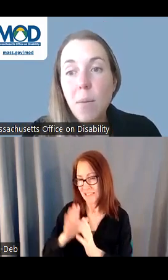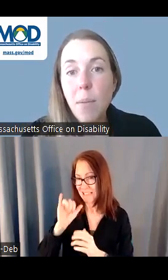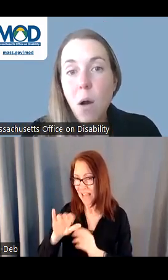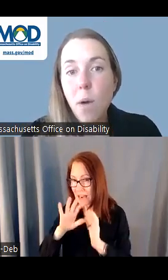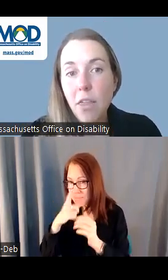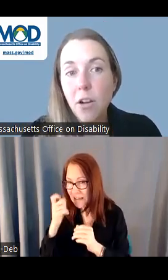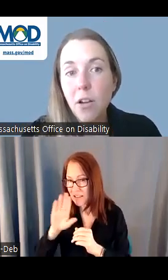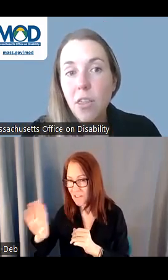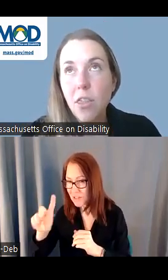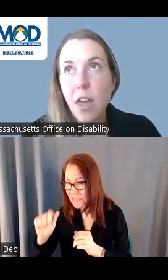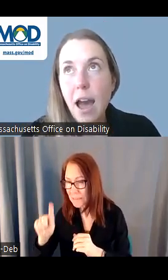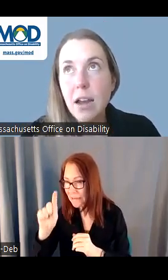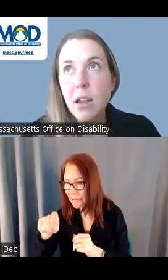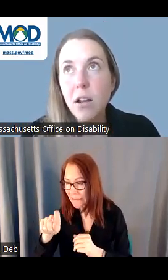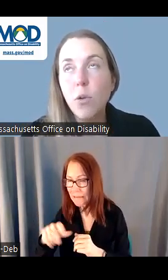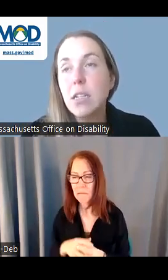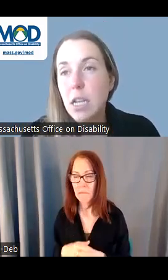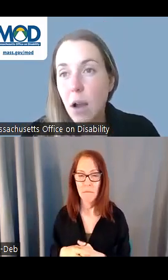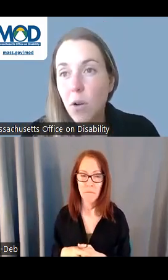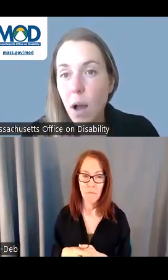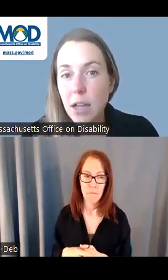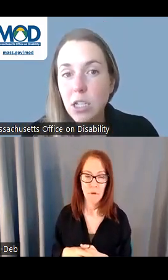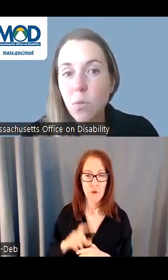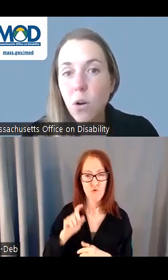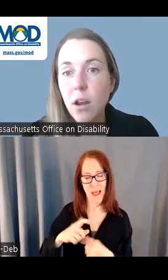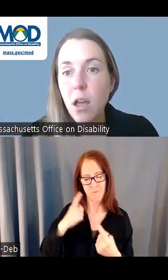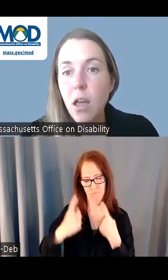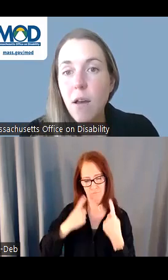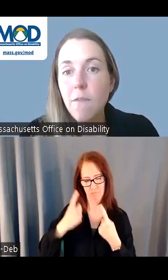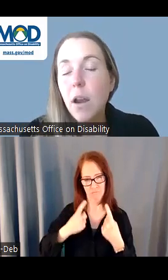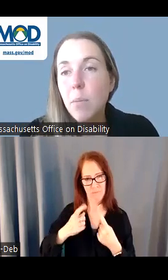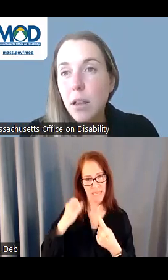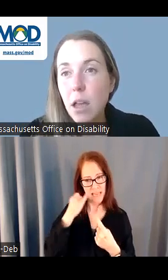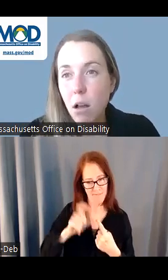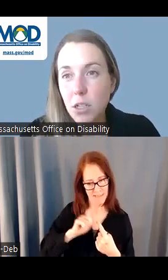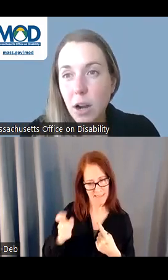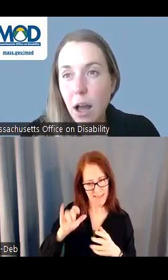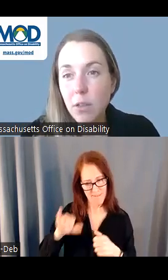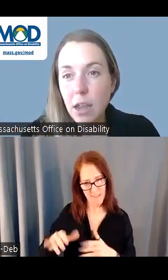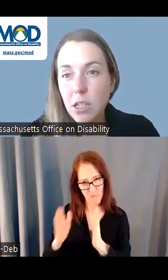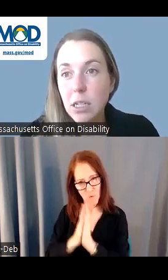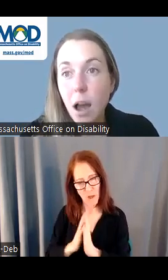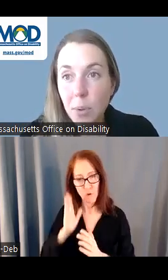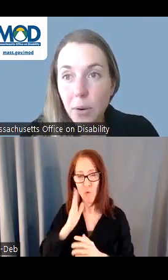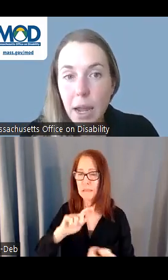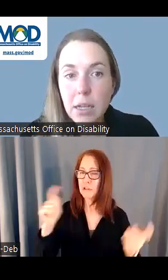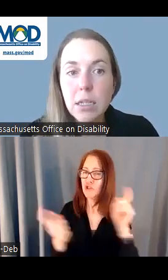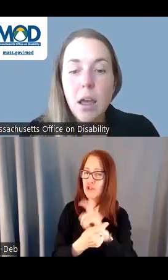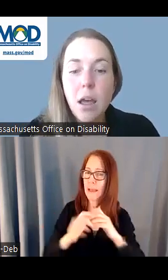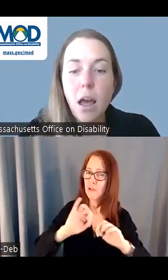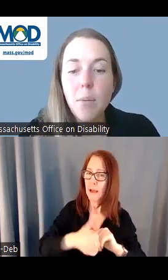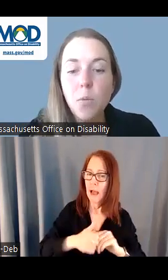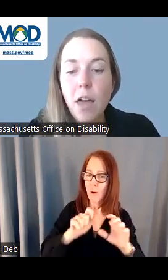think about whether that granting that request would fundamentally alter how the agency